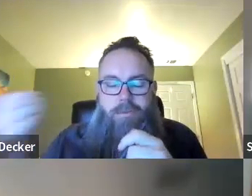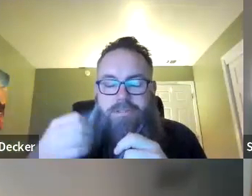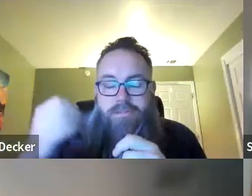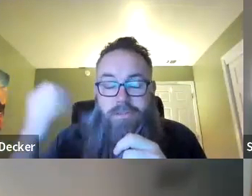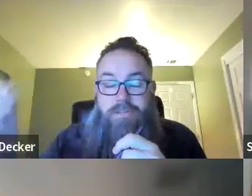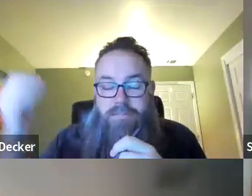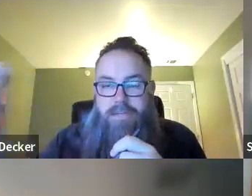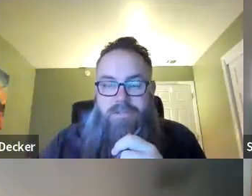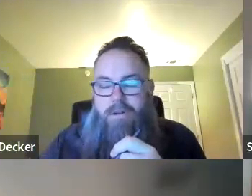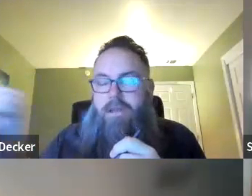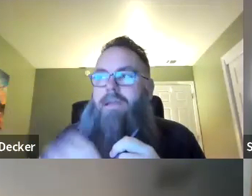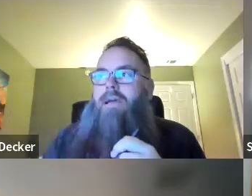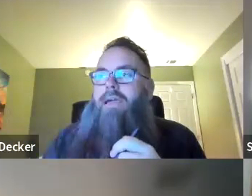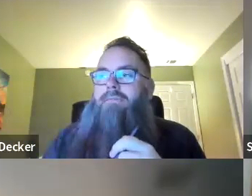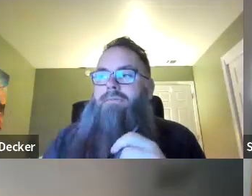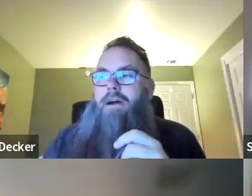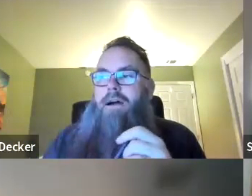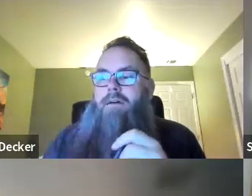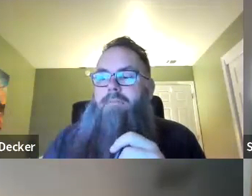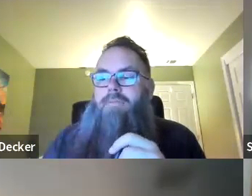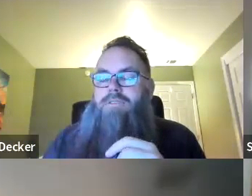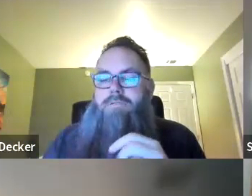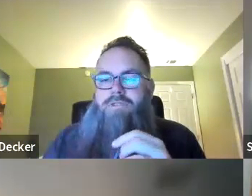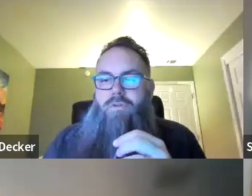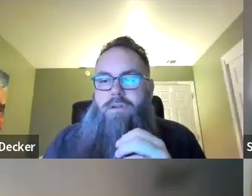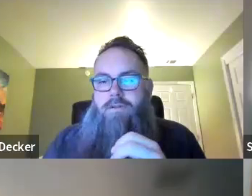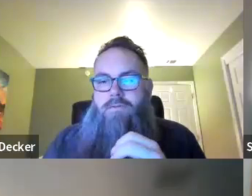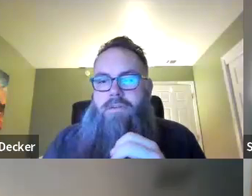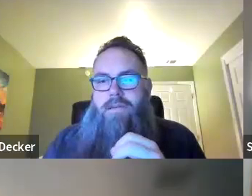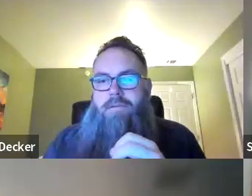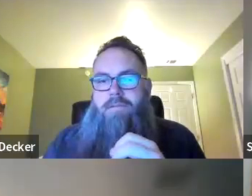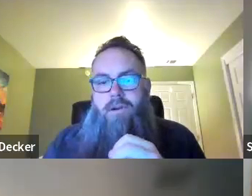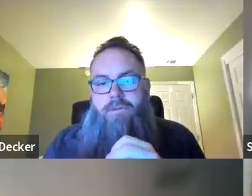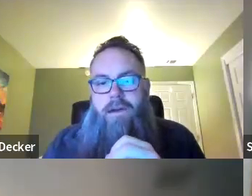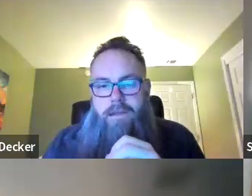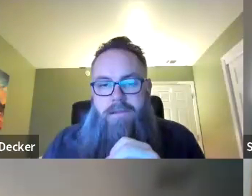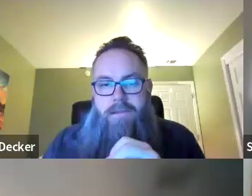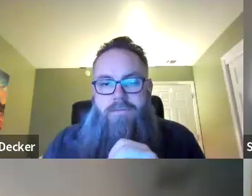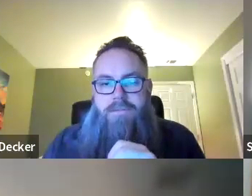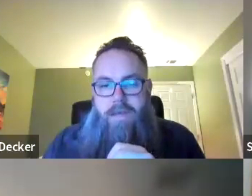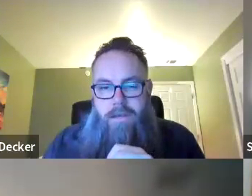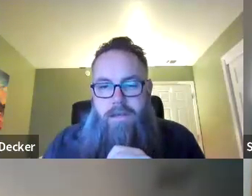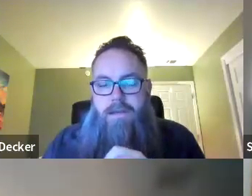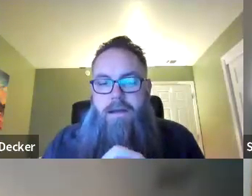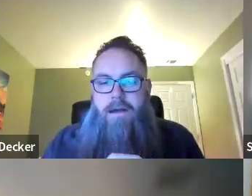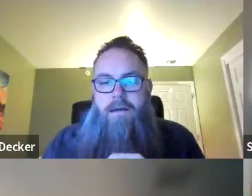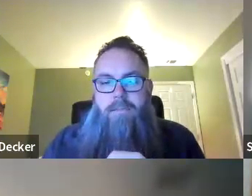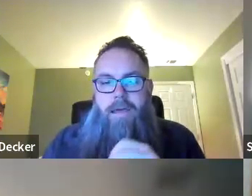a purchase of service has been entered. If the service coordinator has been able to verify that was